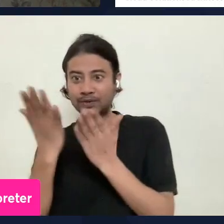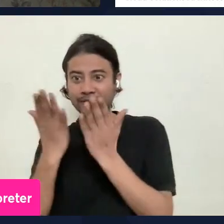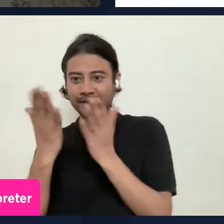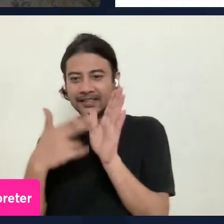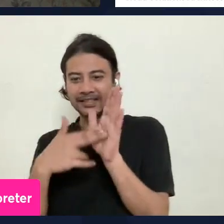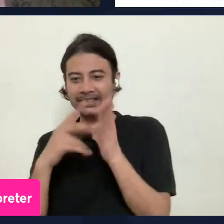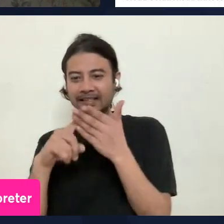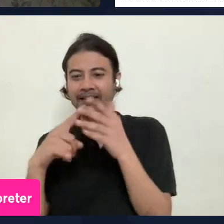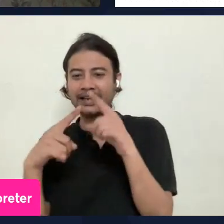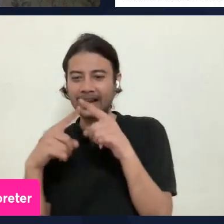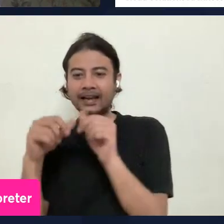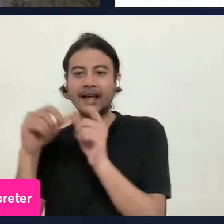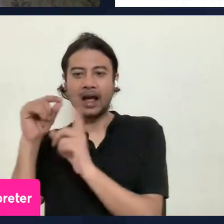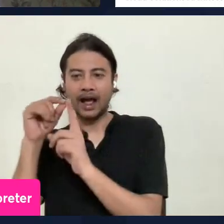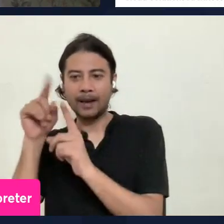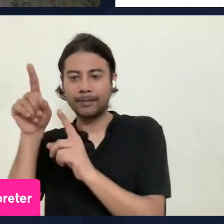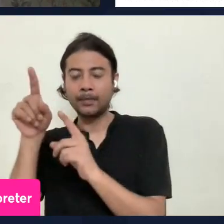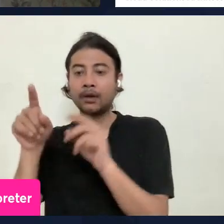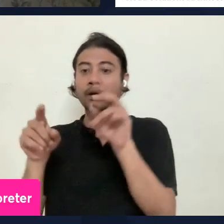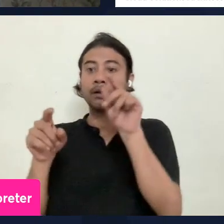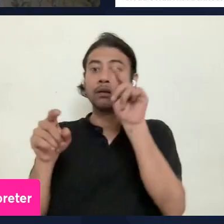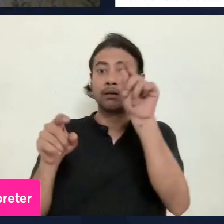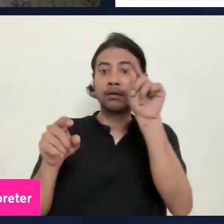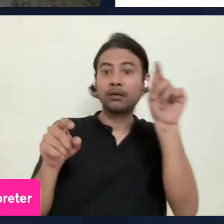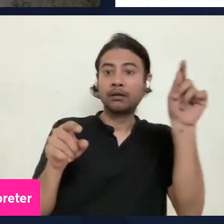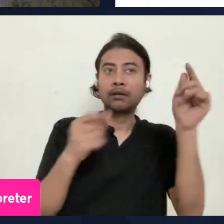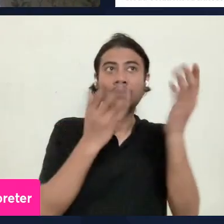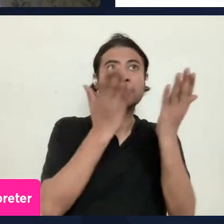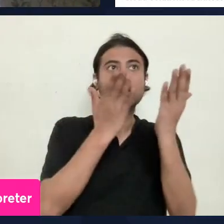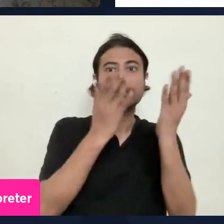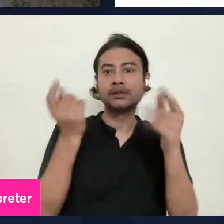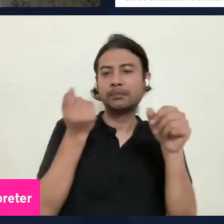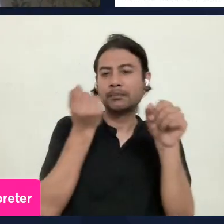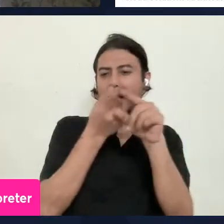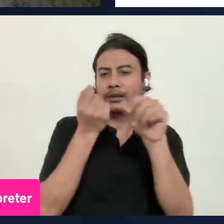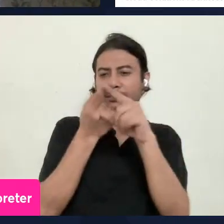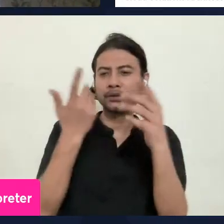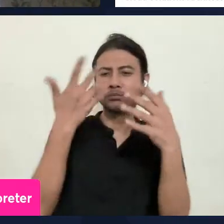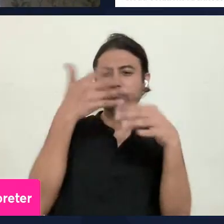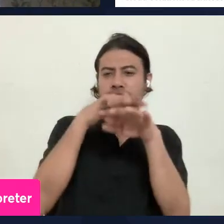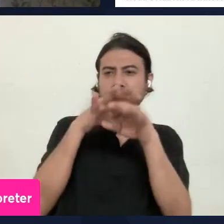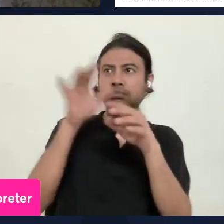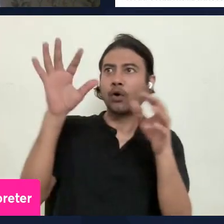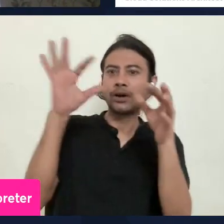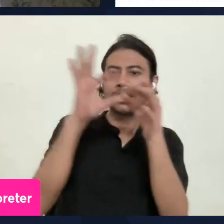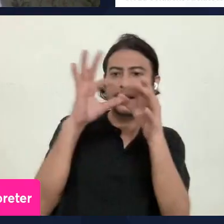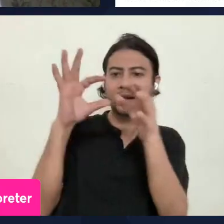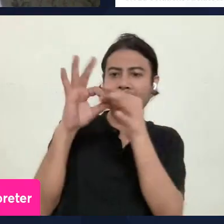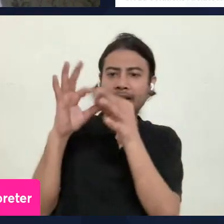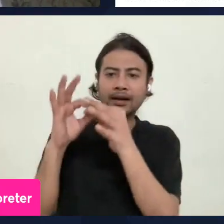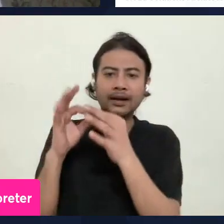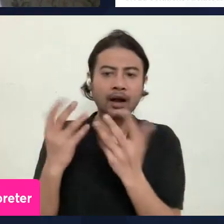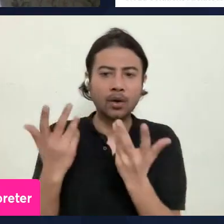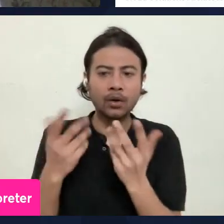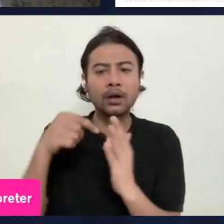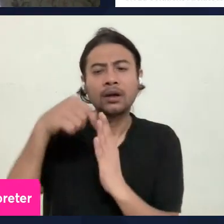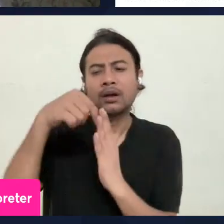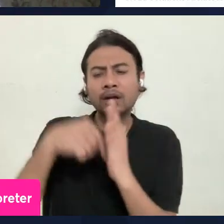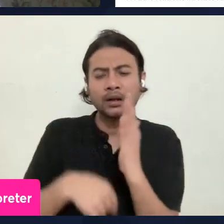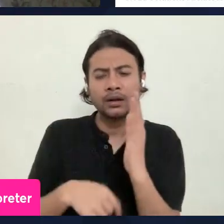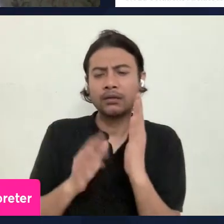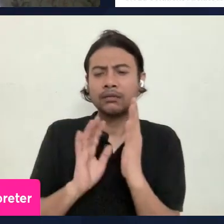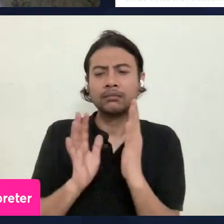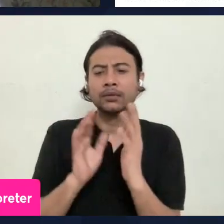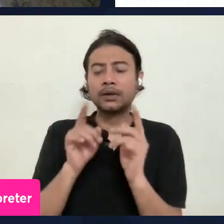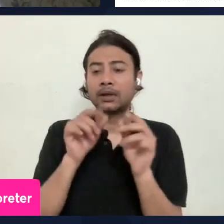that much into detail, but a high level overview of it, and what are the services that can be integrated with Azure NetApp